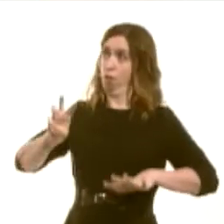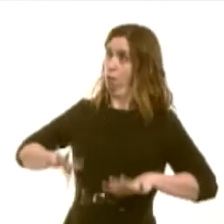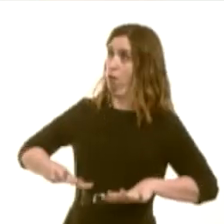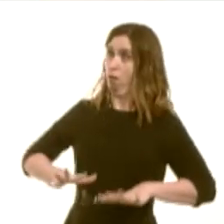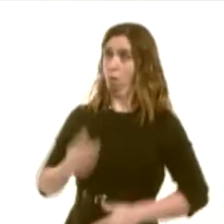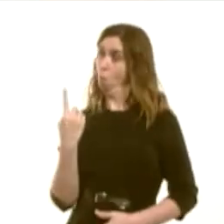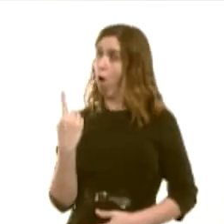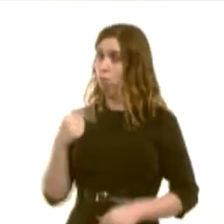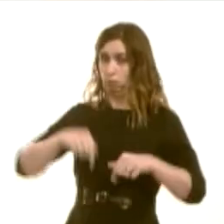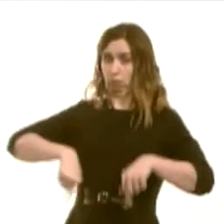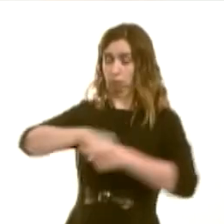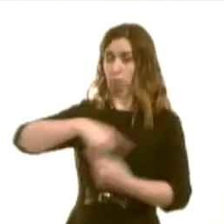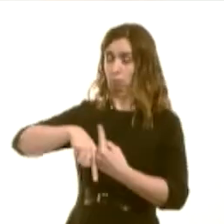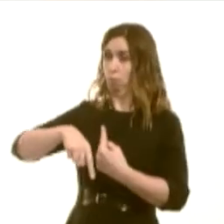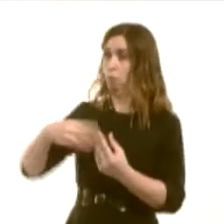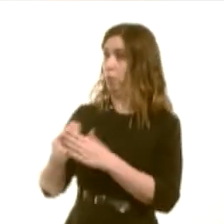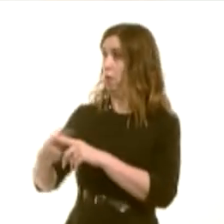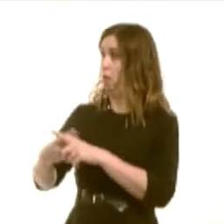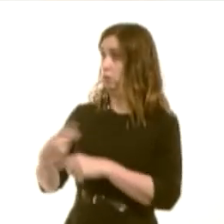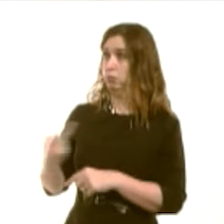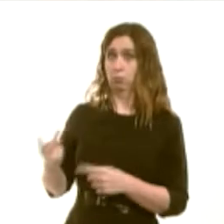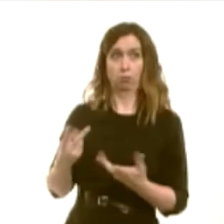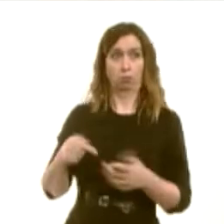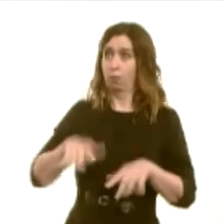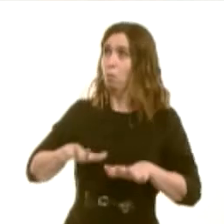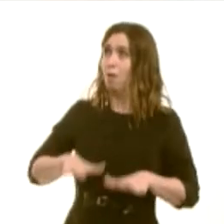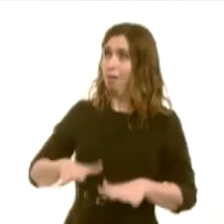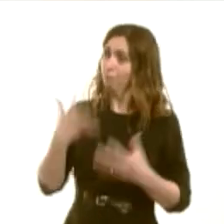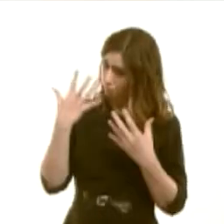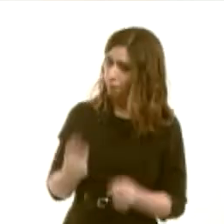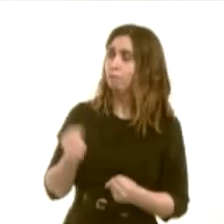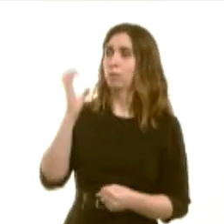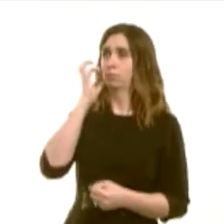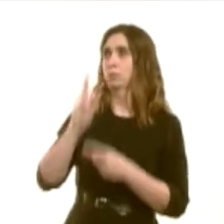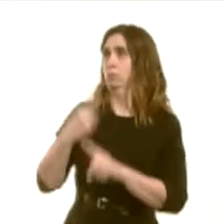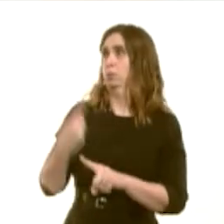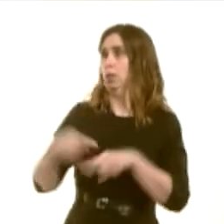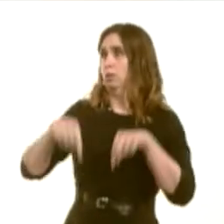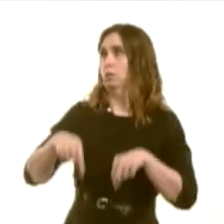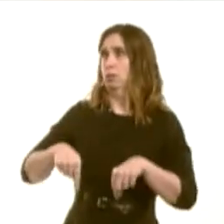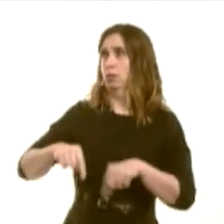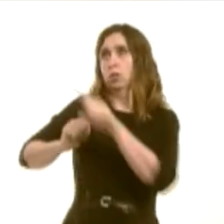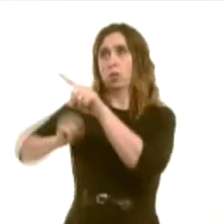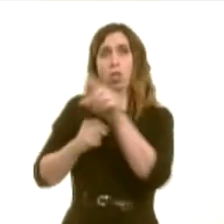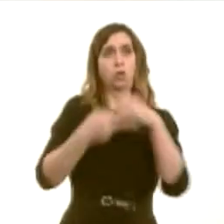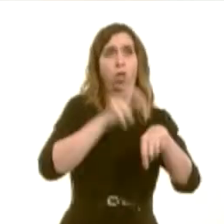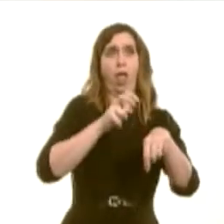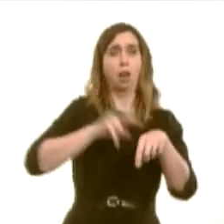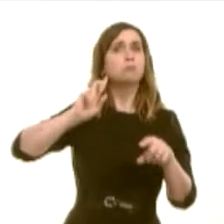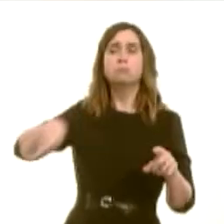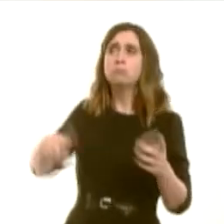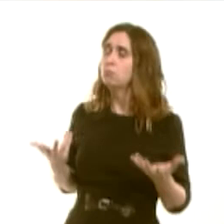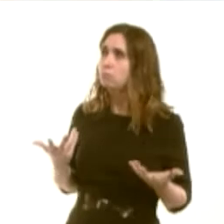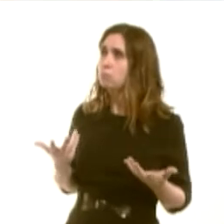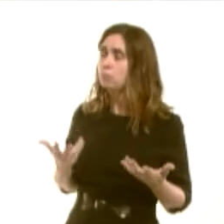devolved nation in the UK which is impacted by this bedroom tax, although